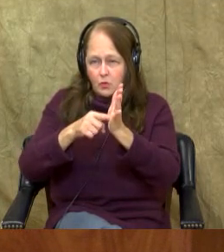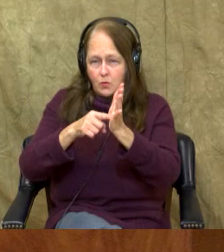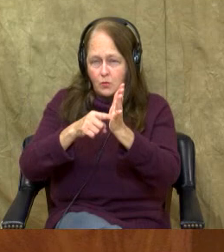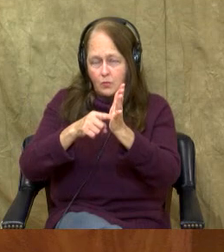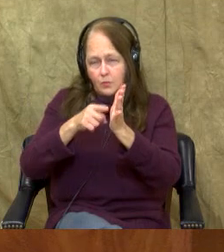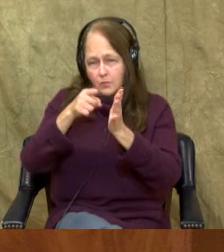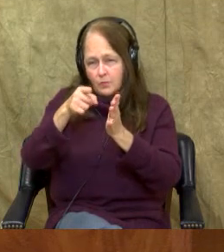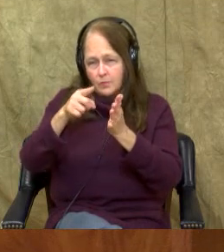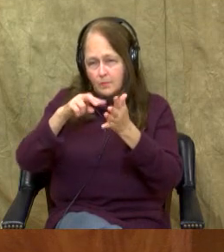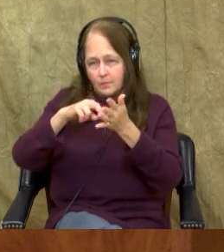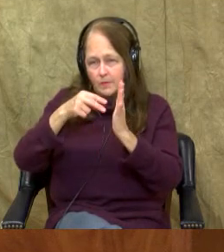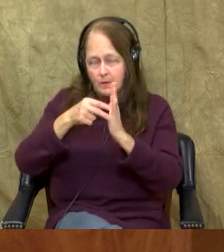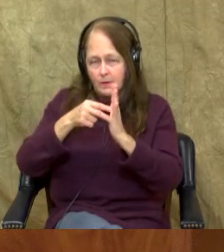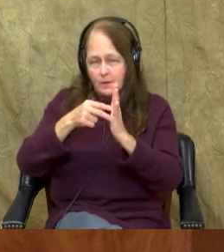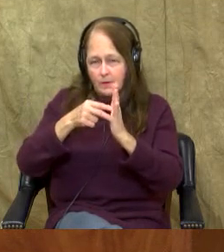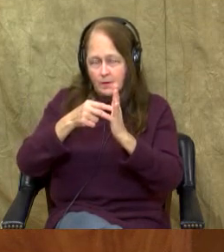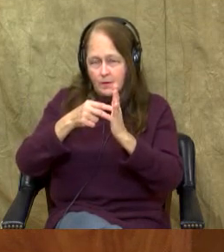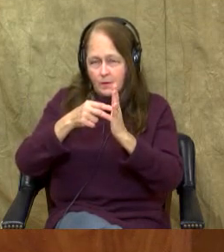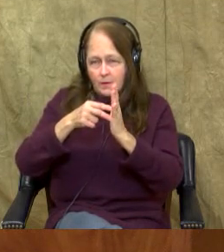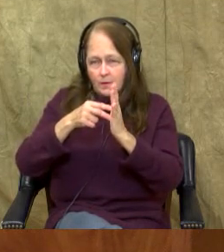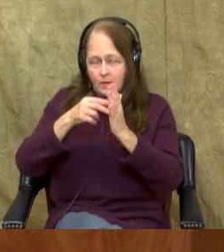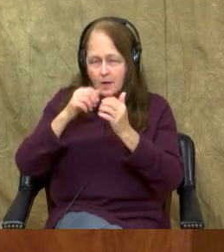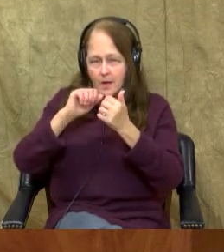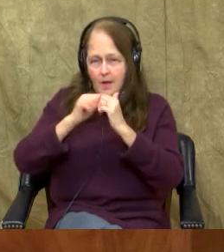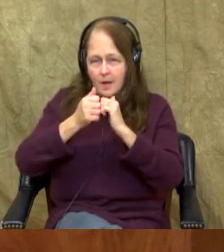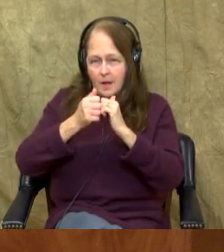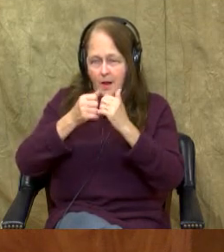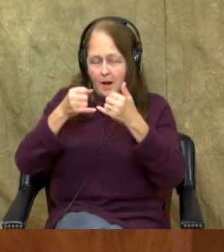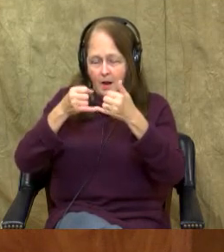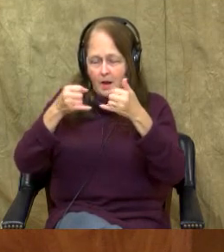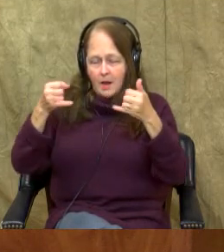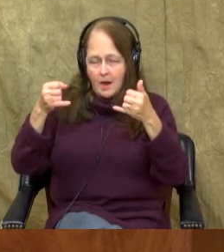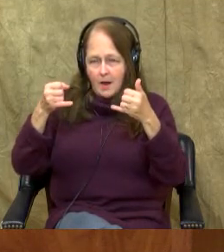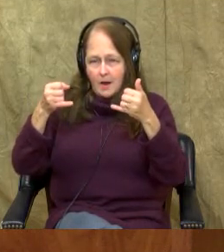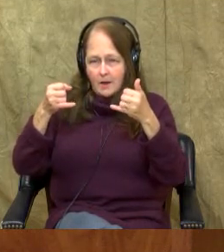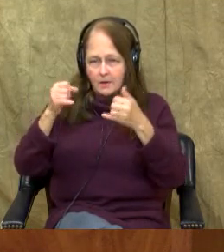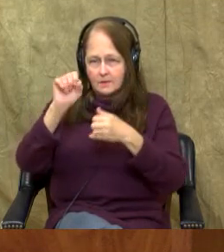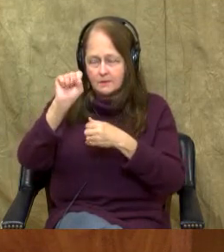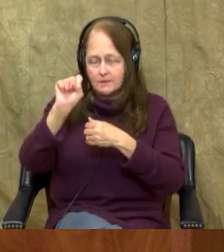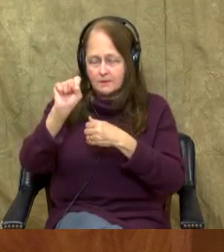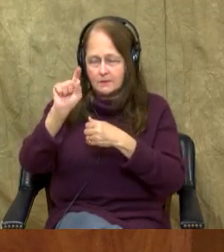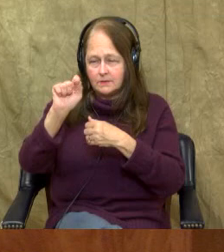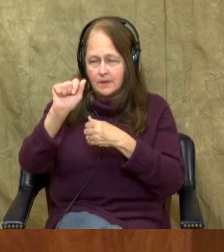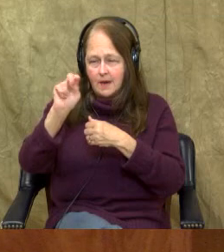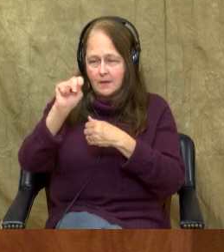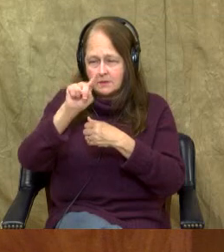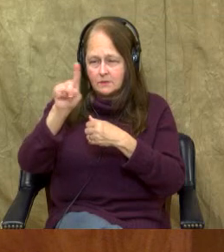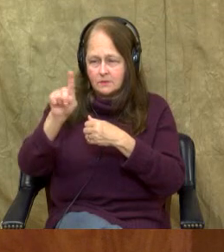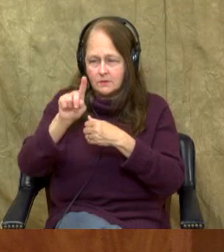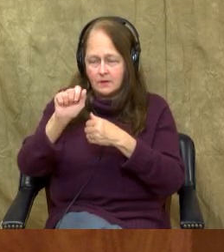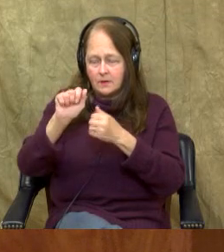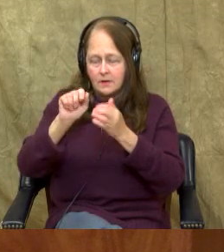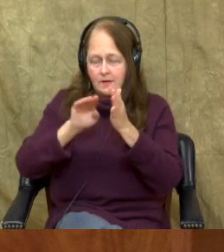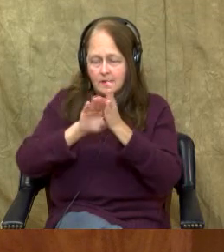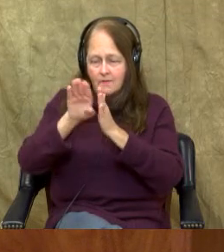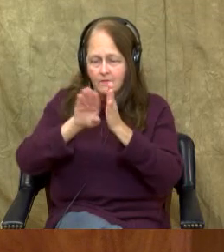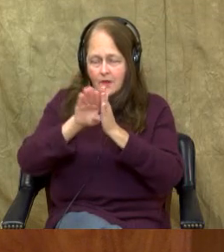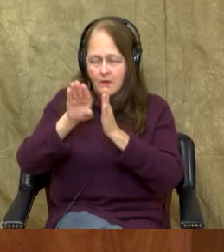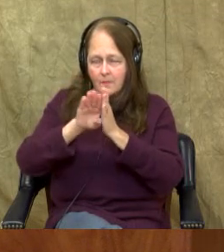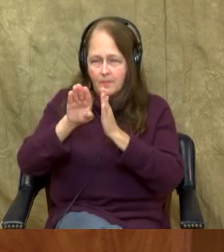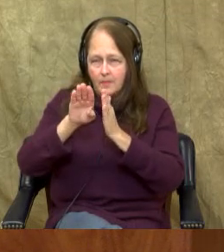structure. Now, today, we're going to focus on how lines and stanzas develop the text structure.